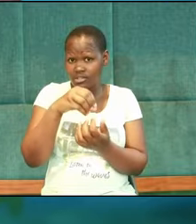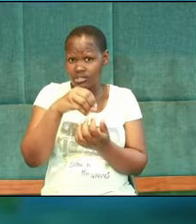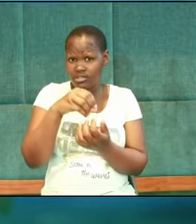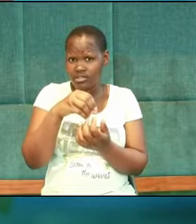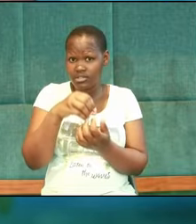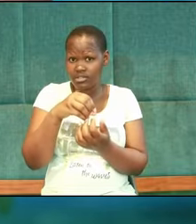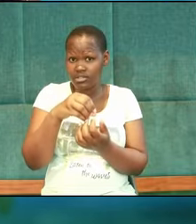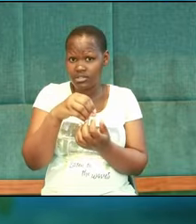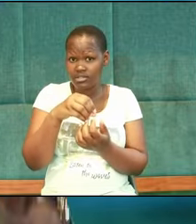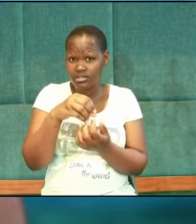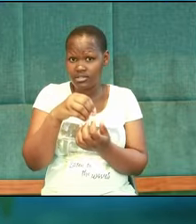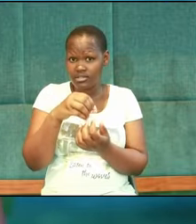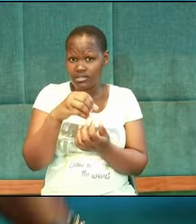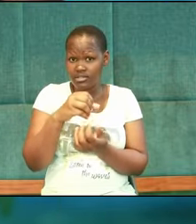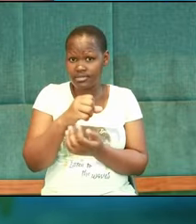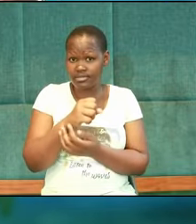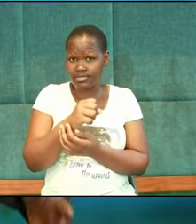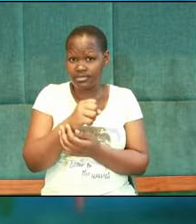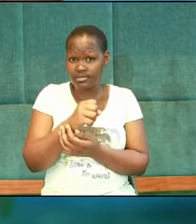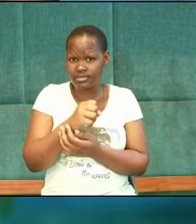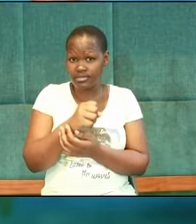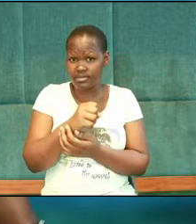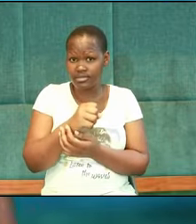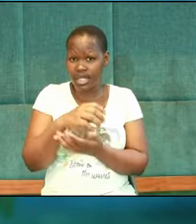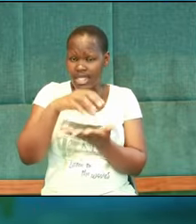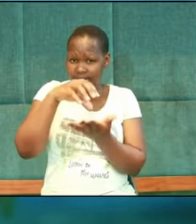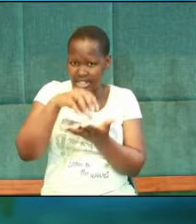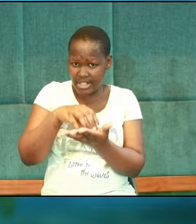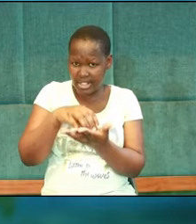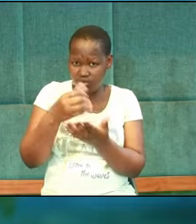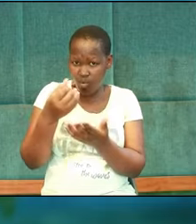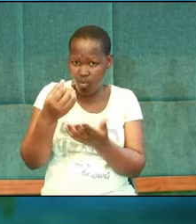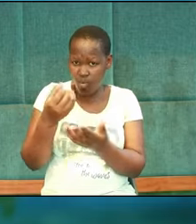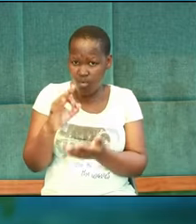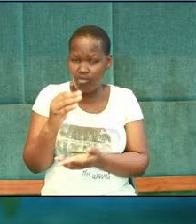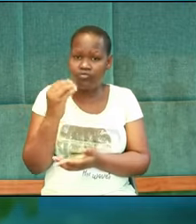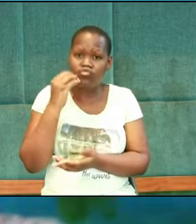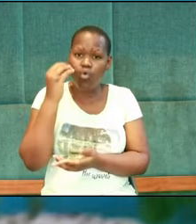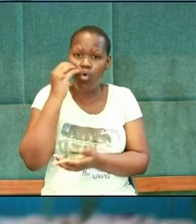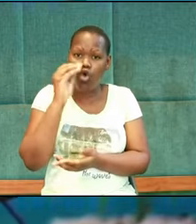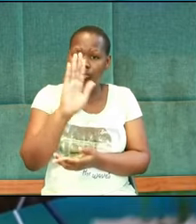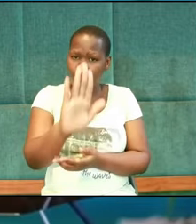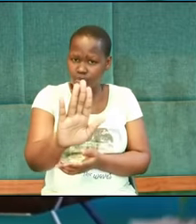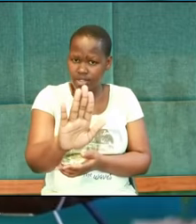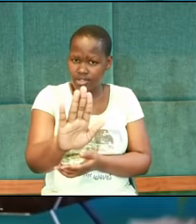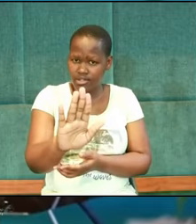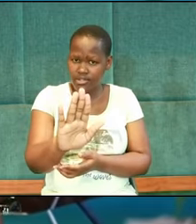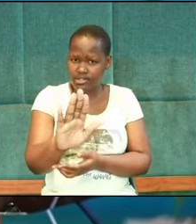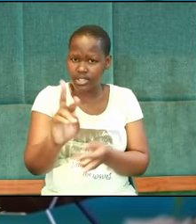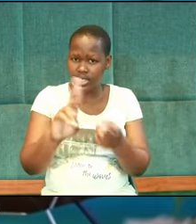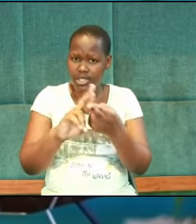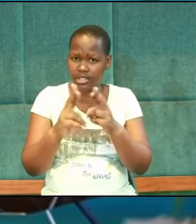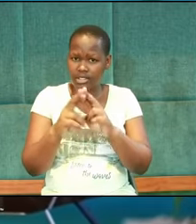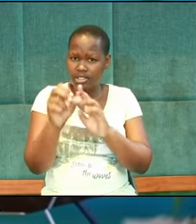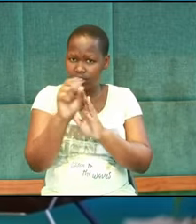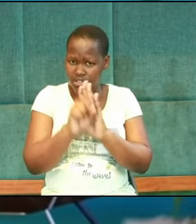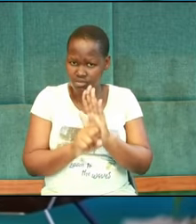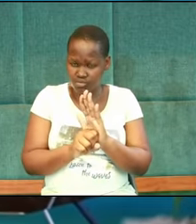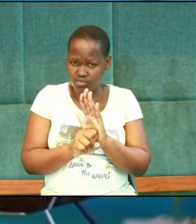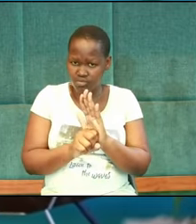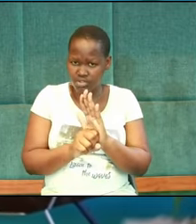ignorant, the state of your home, your relationship, is